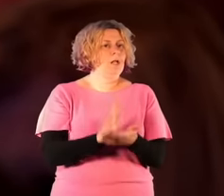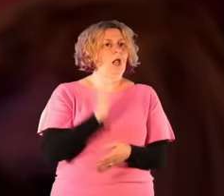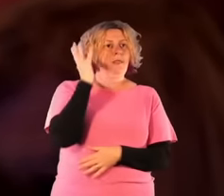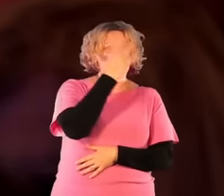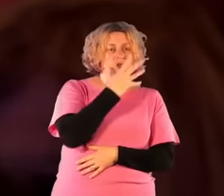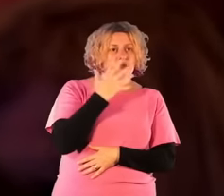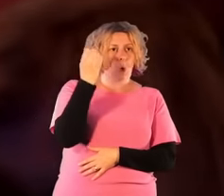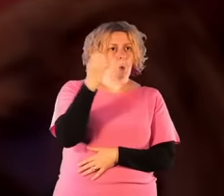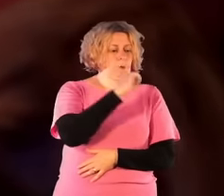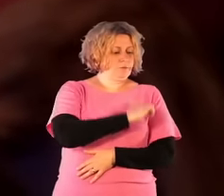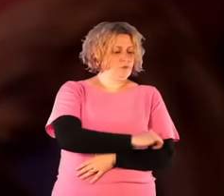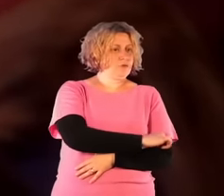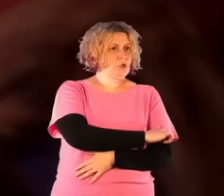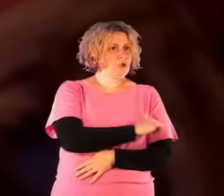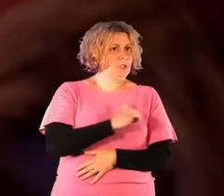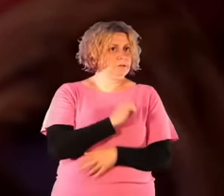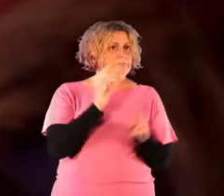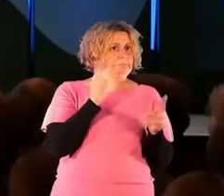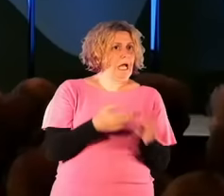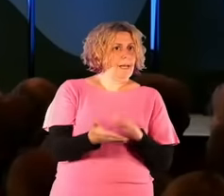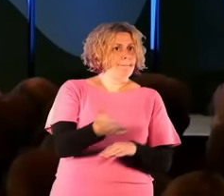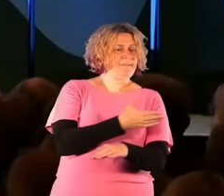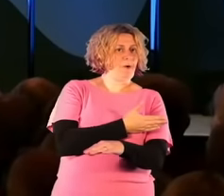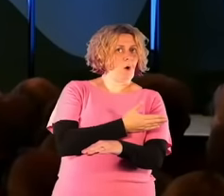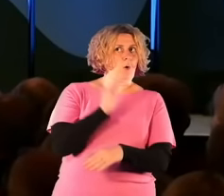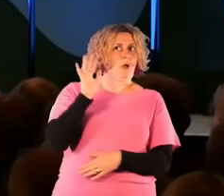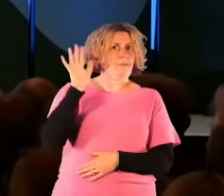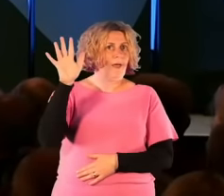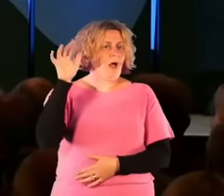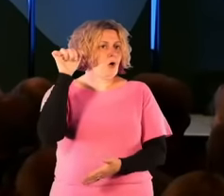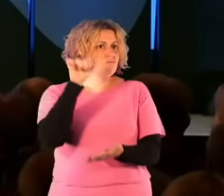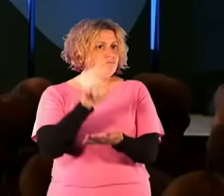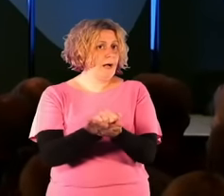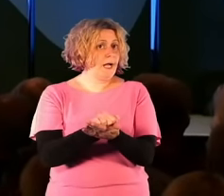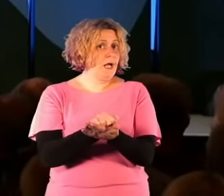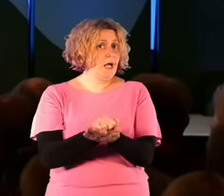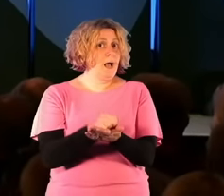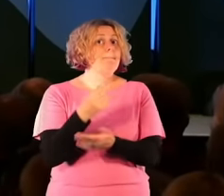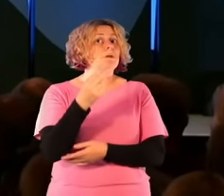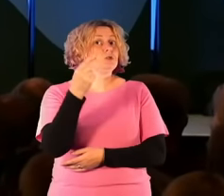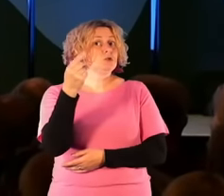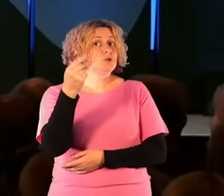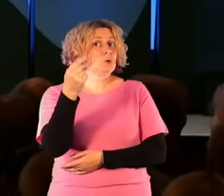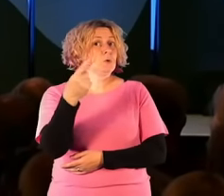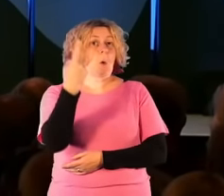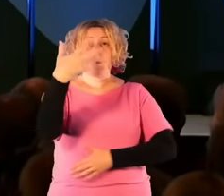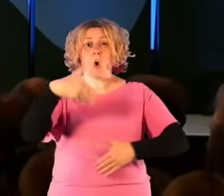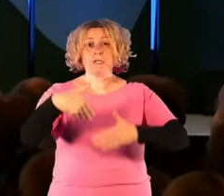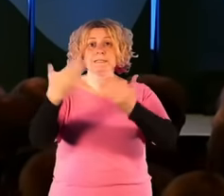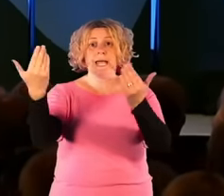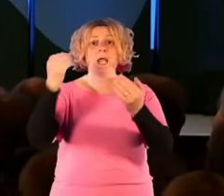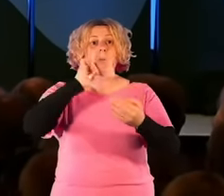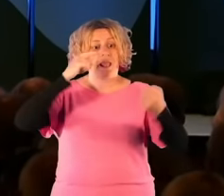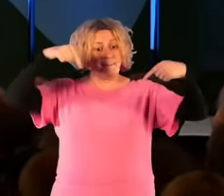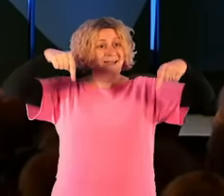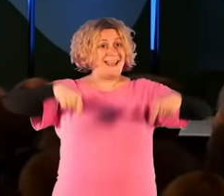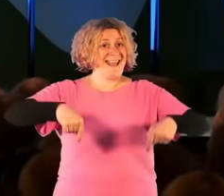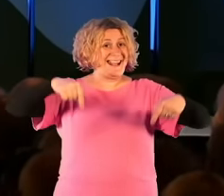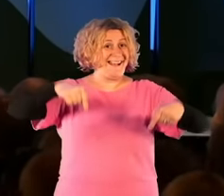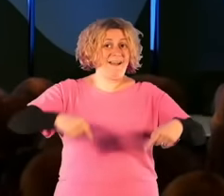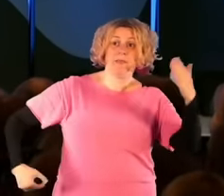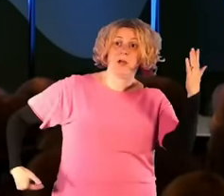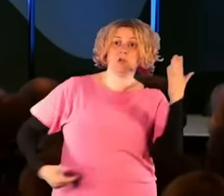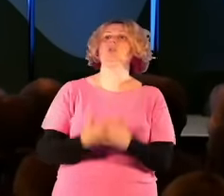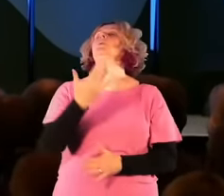one day, it will be here. Heaven will descend. The throne of God will descend. The new Jerusalem will descend. And here in this new